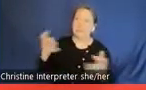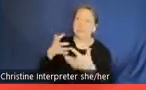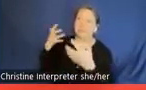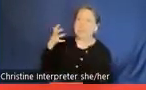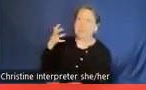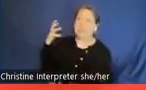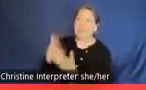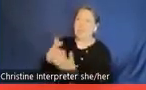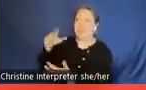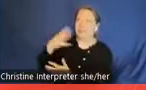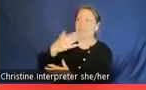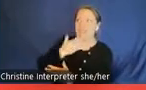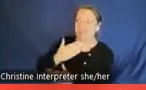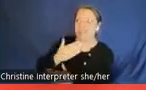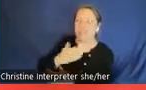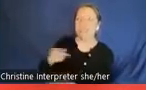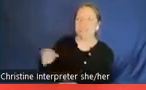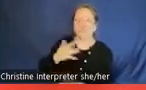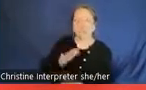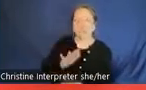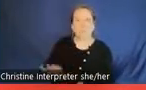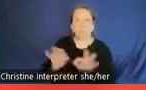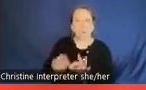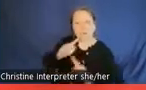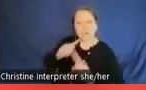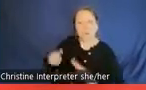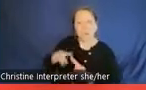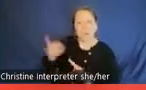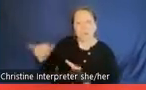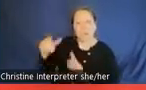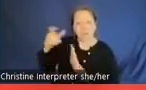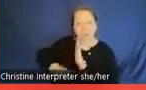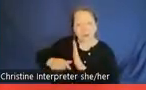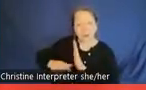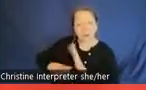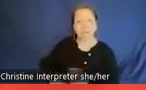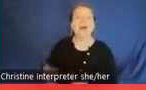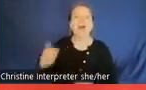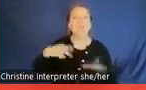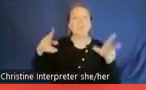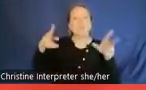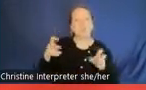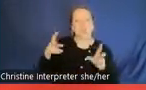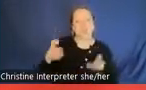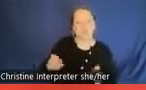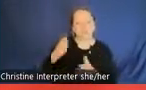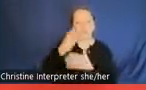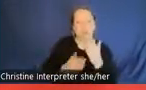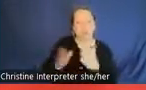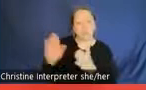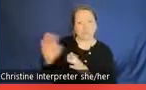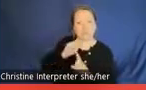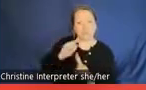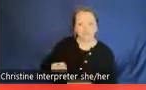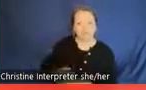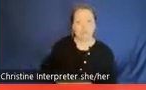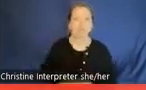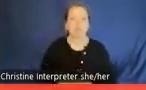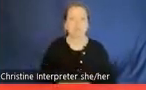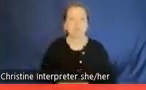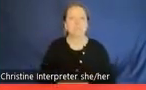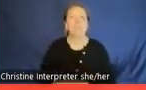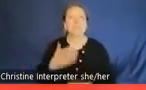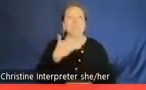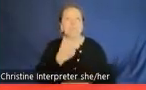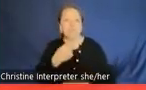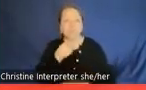it was important to respond to that editorial. And I'm going to quote portions of the editorial response she had. Quote, "What we